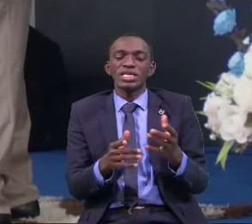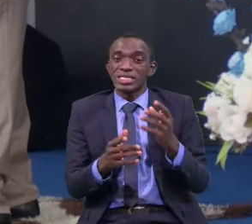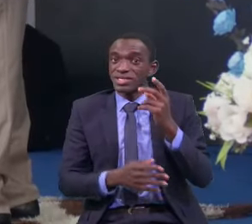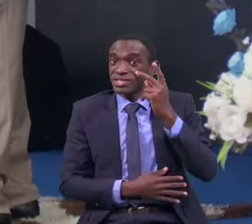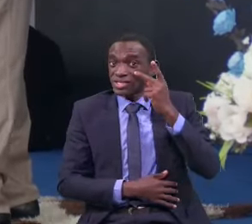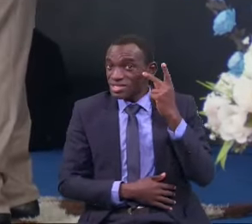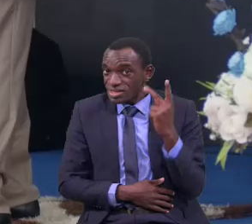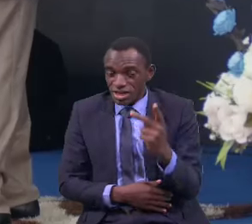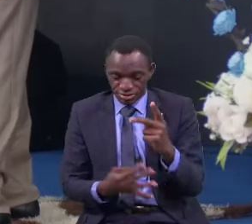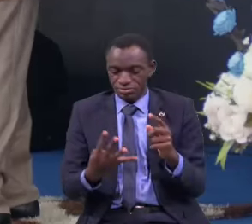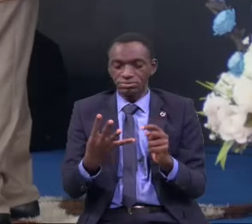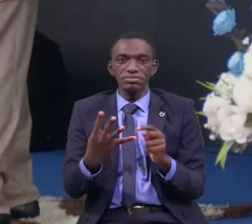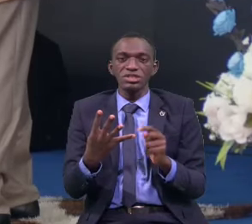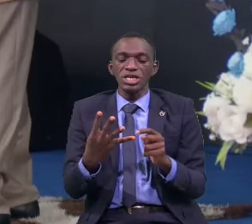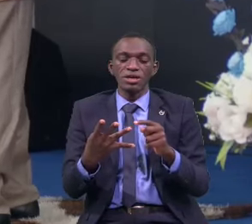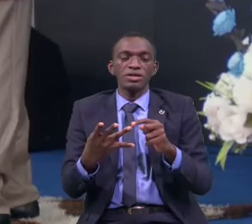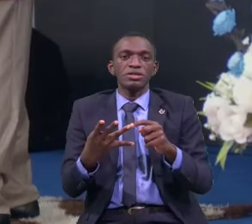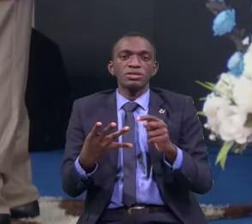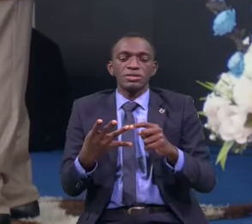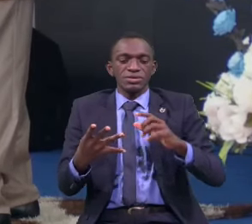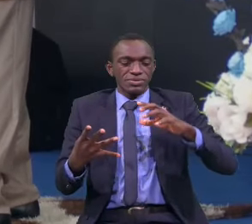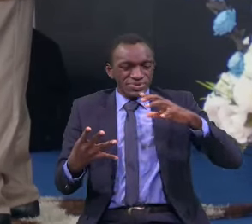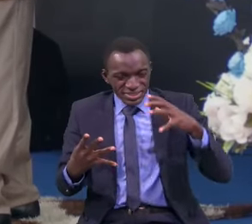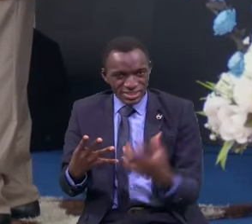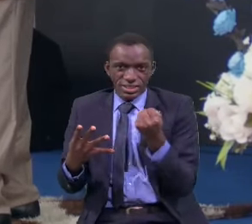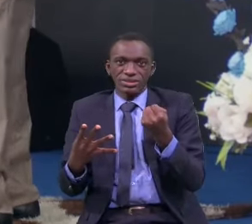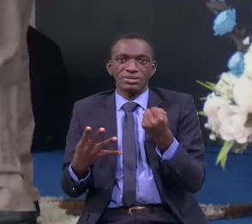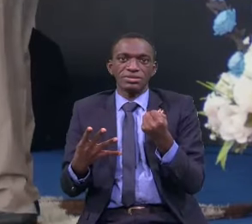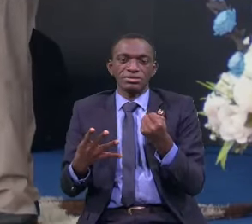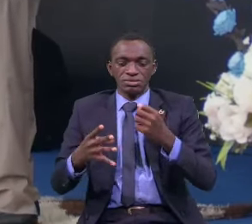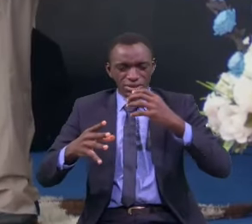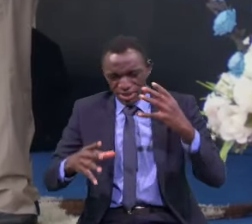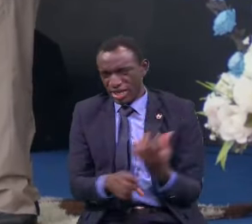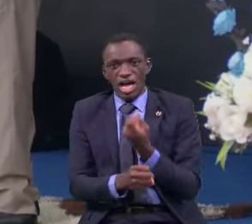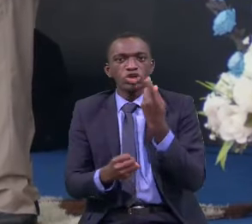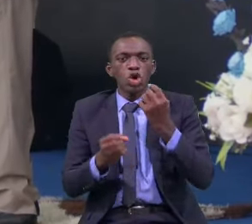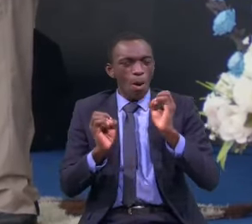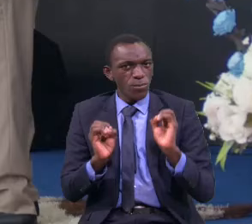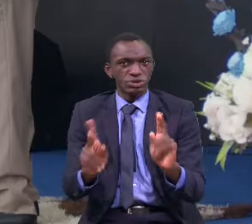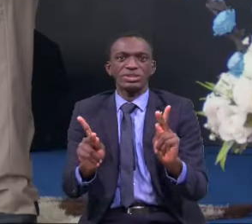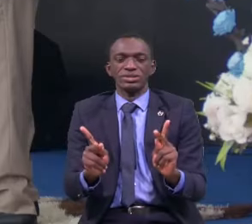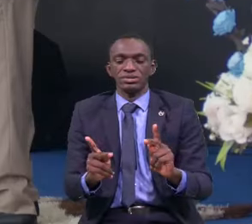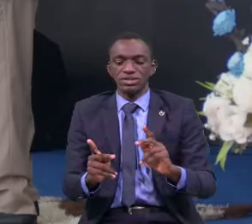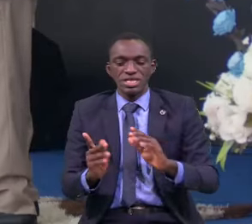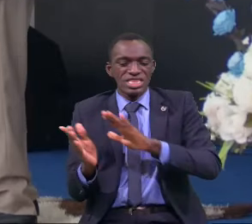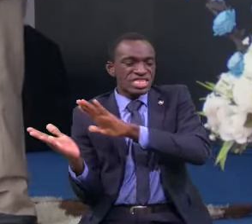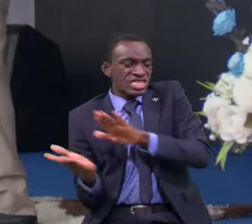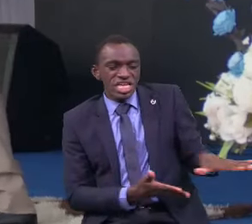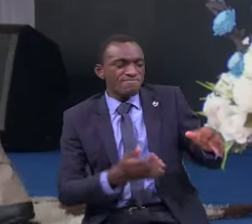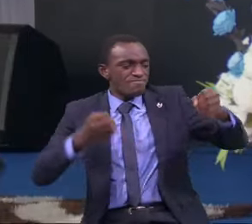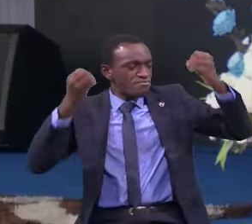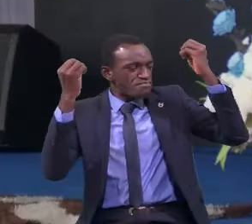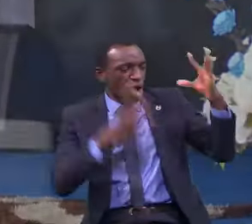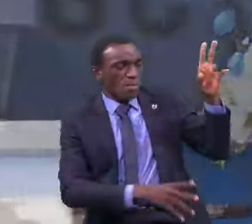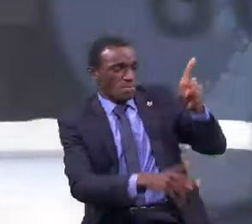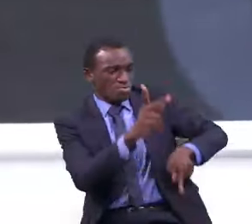seize. You seize the opportunity. You come out of the crowd.